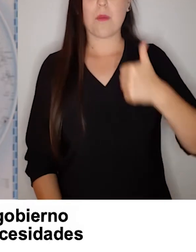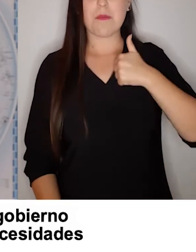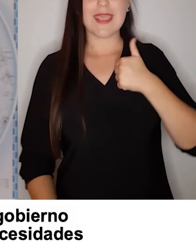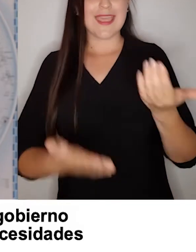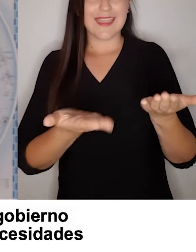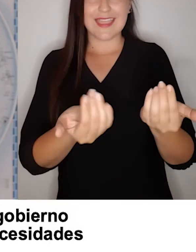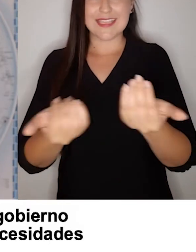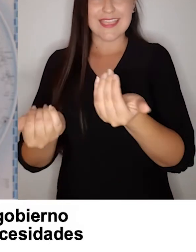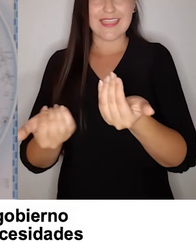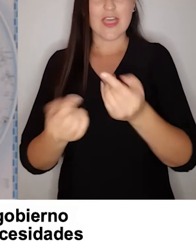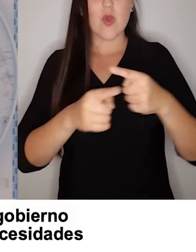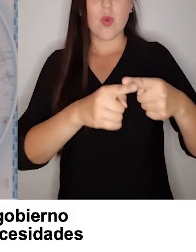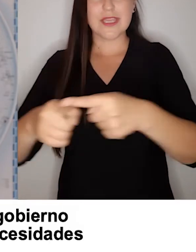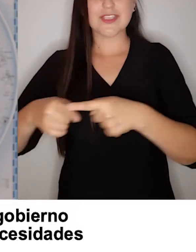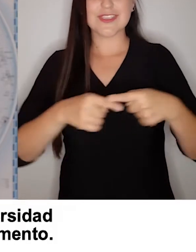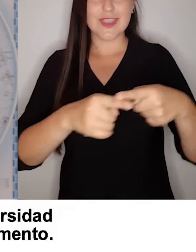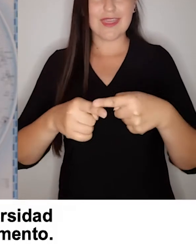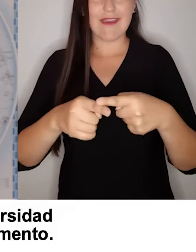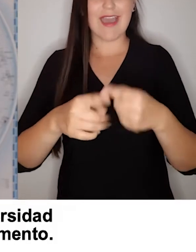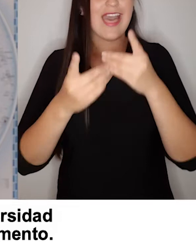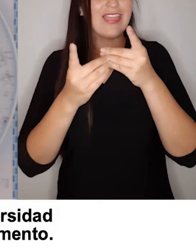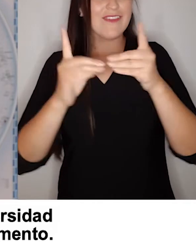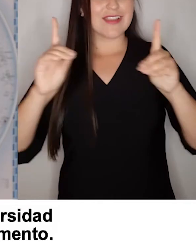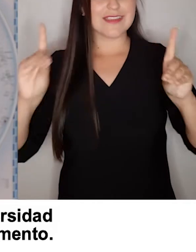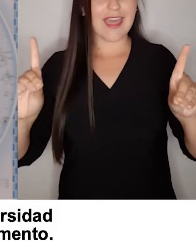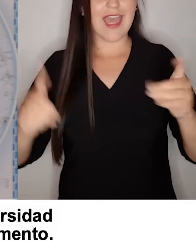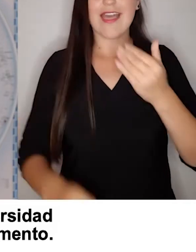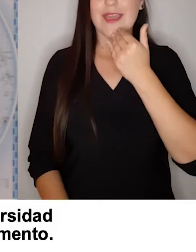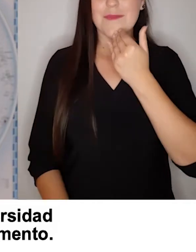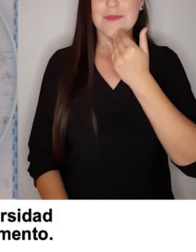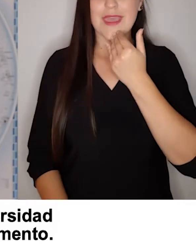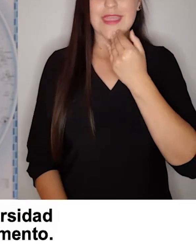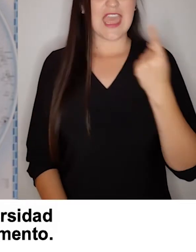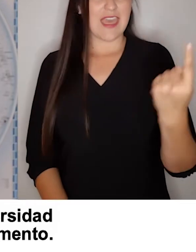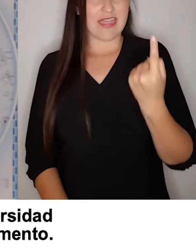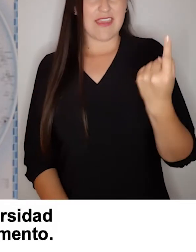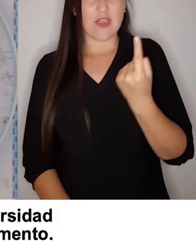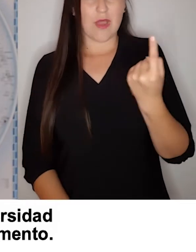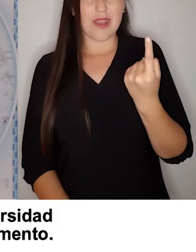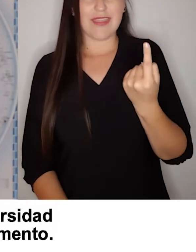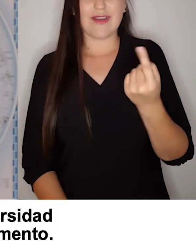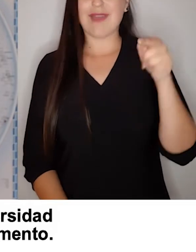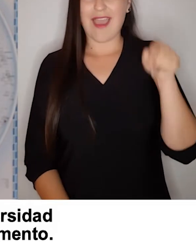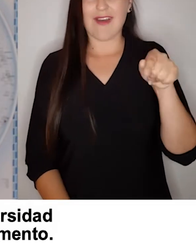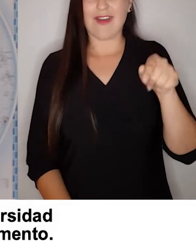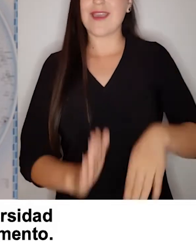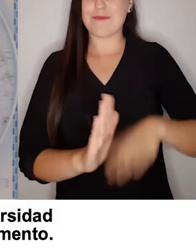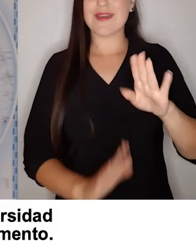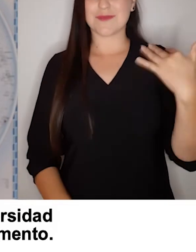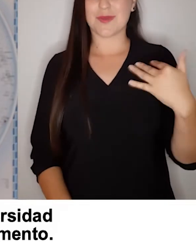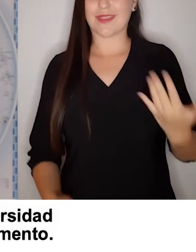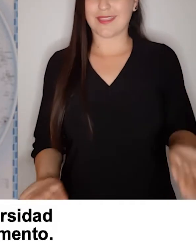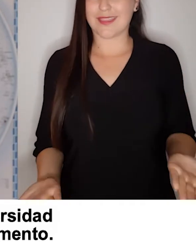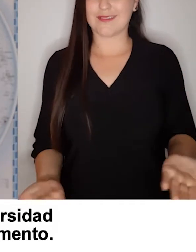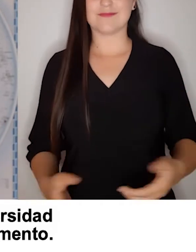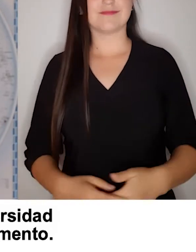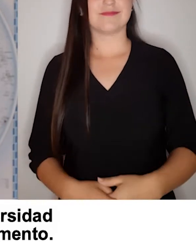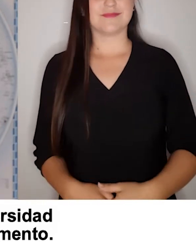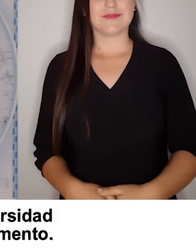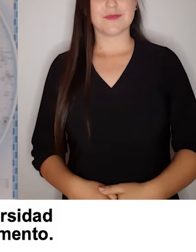been to meet the needs of a society with increasing diversity, but also with